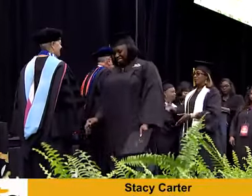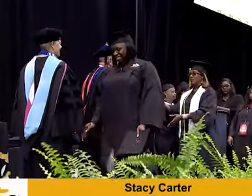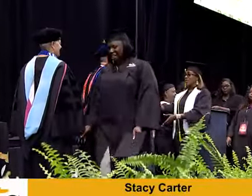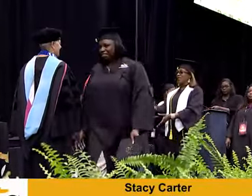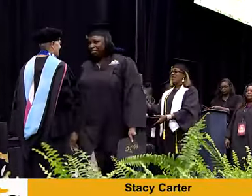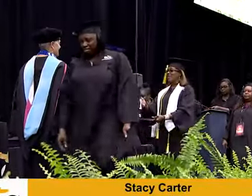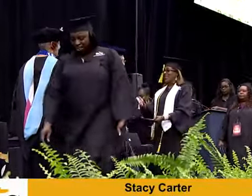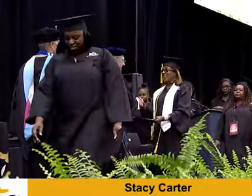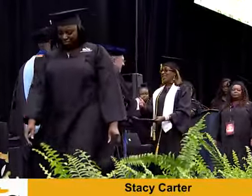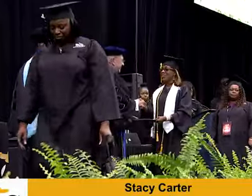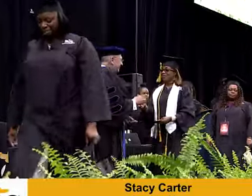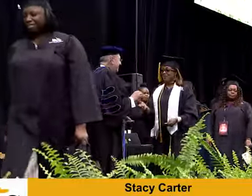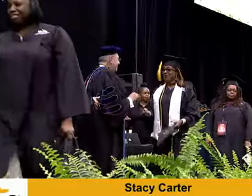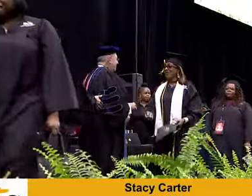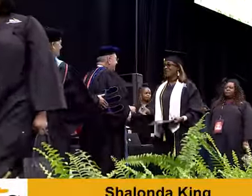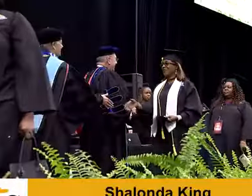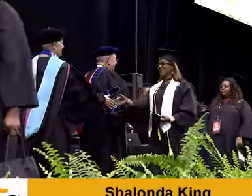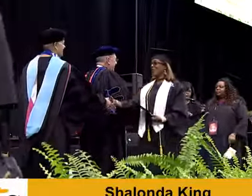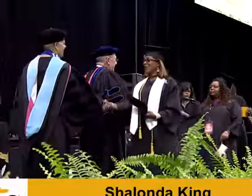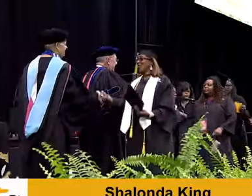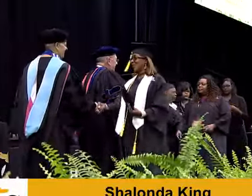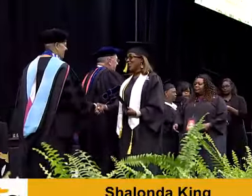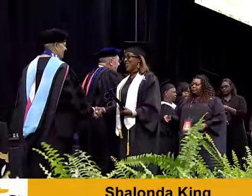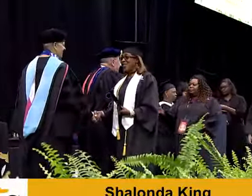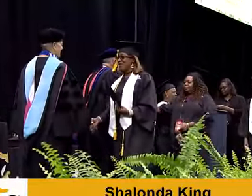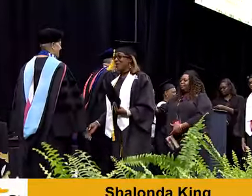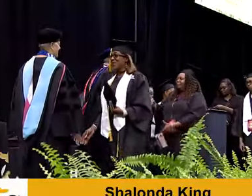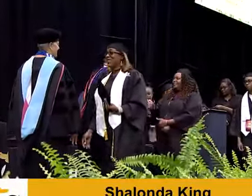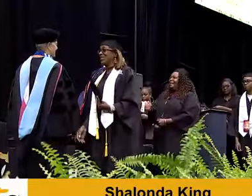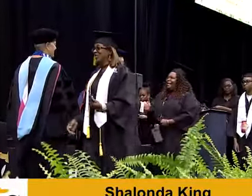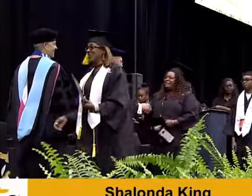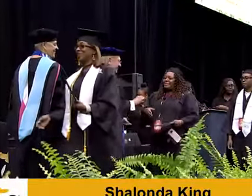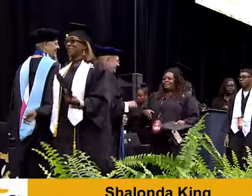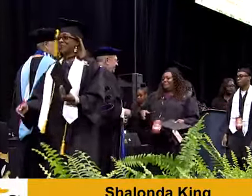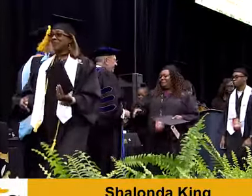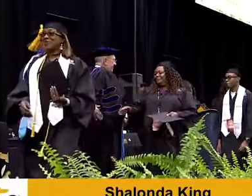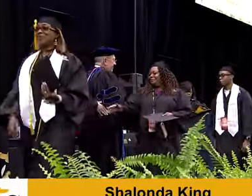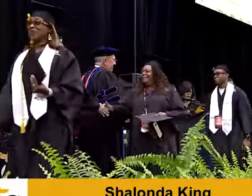Stacy Monique Carter. Shalanda Vichelle King.